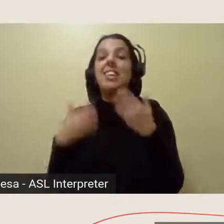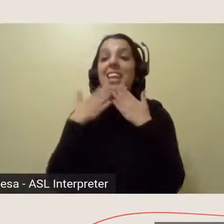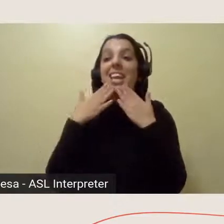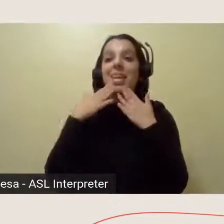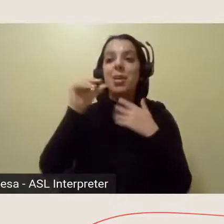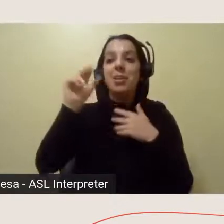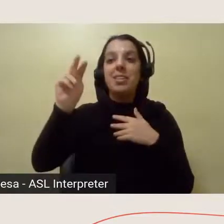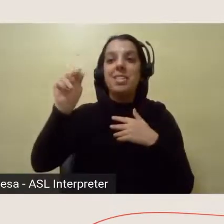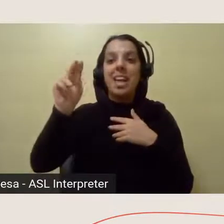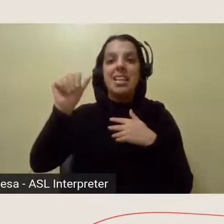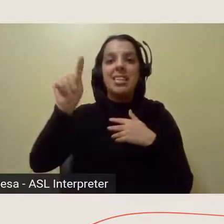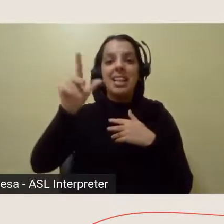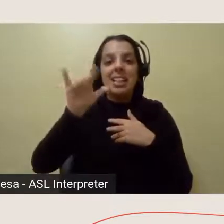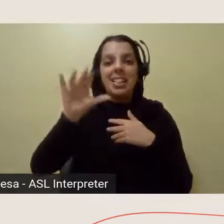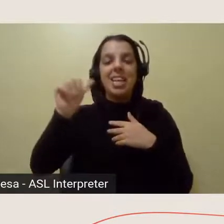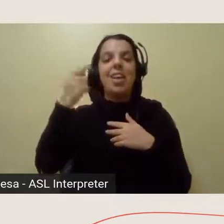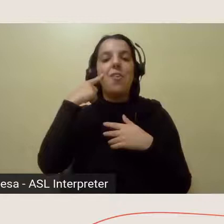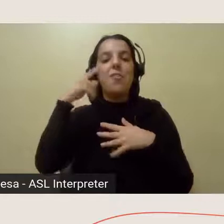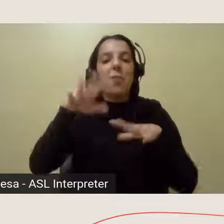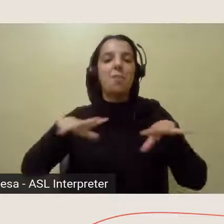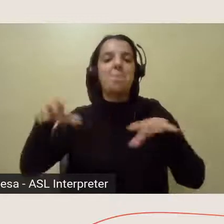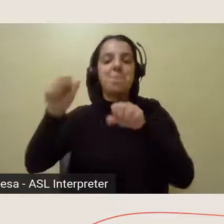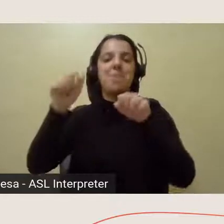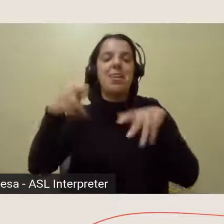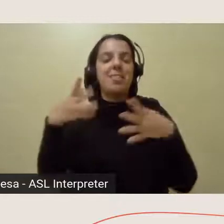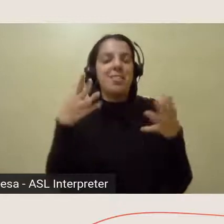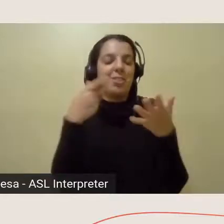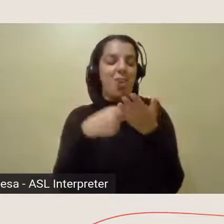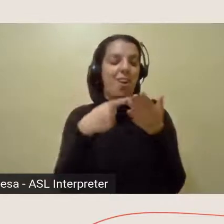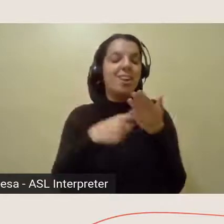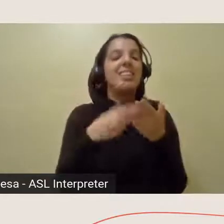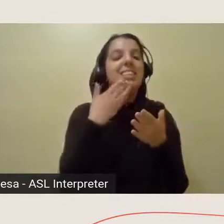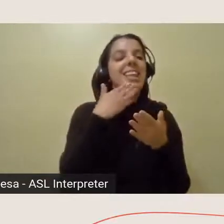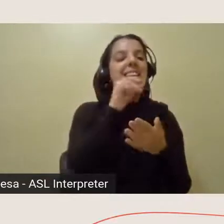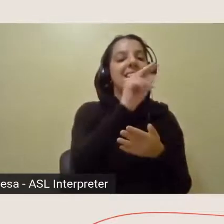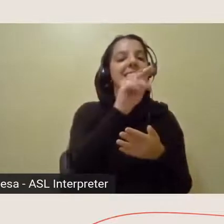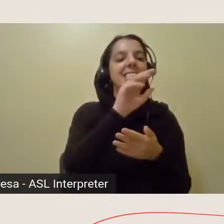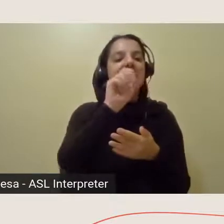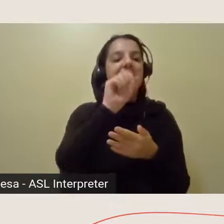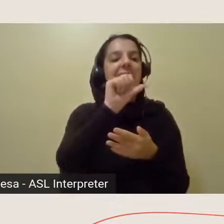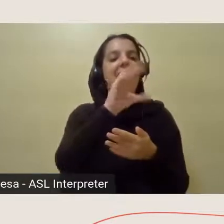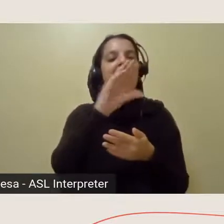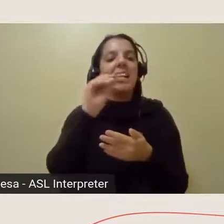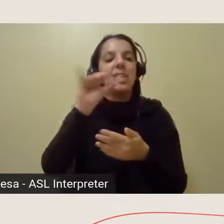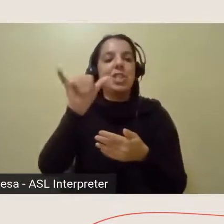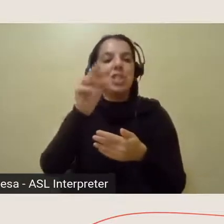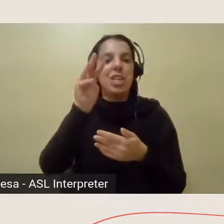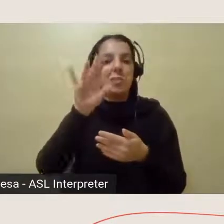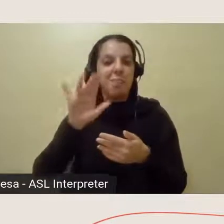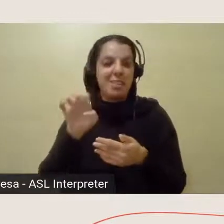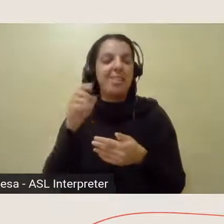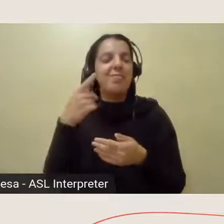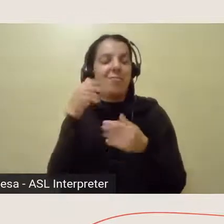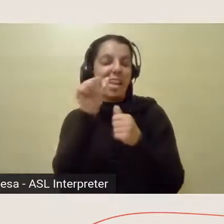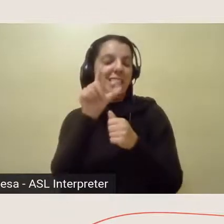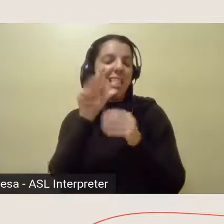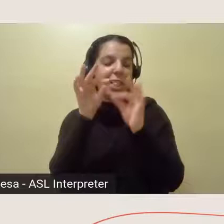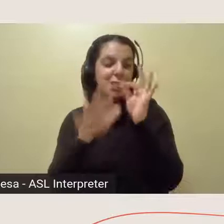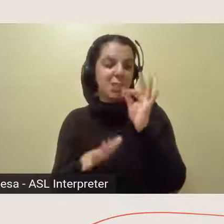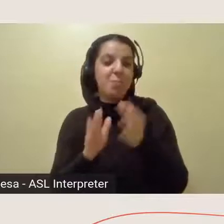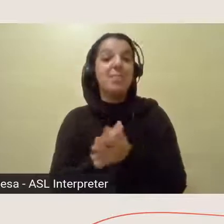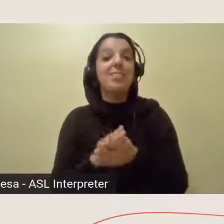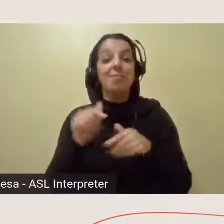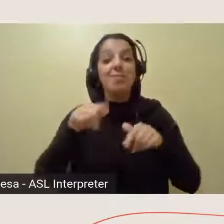talk. I'd also like to thank Anissa and Jamie, our ASL interpreters. Tonight was the first night of Real Asian, and our festival runs